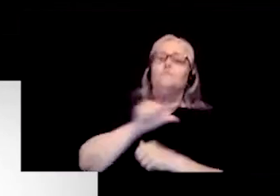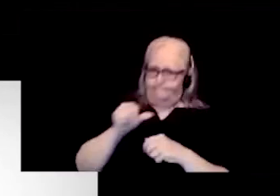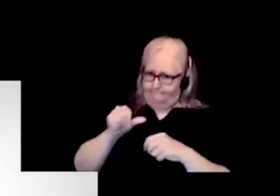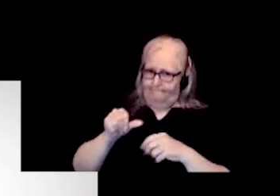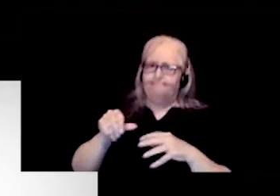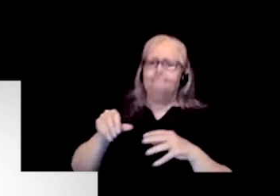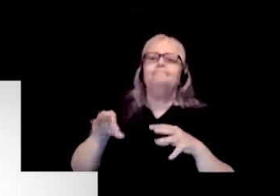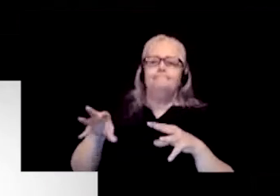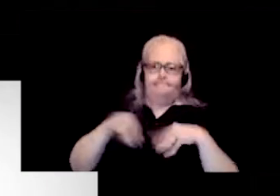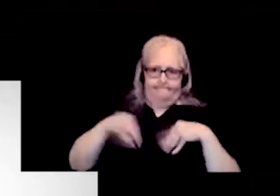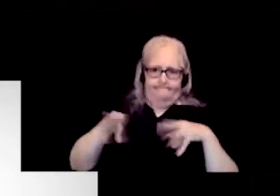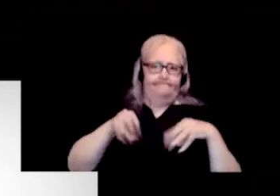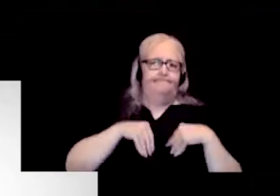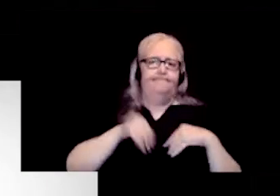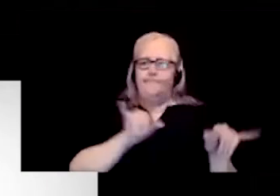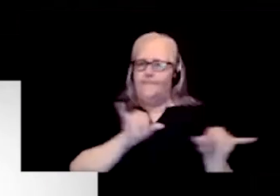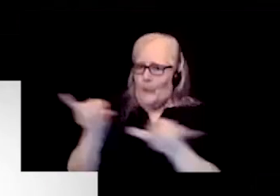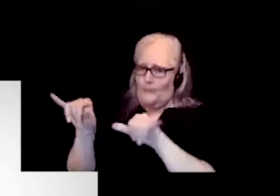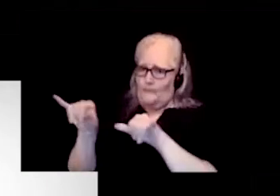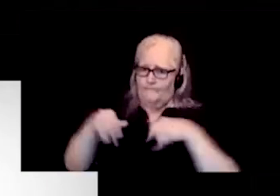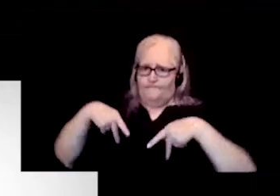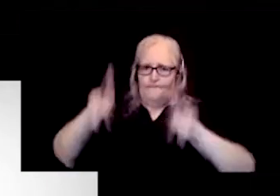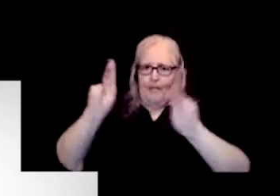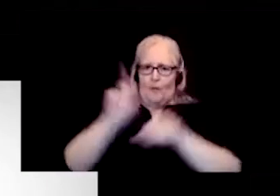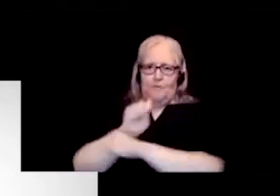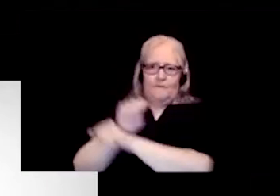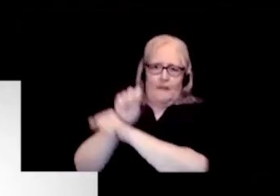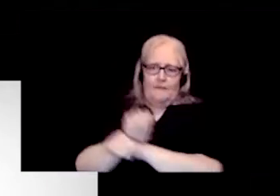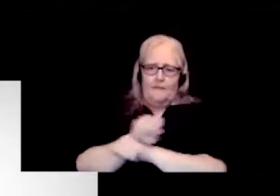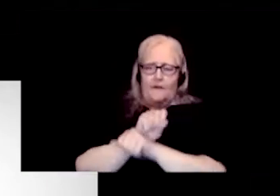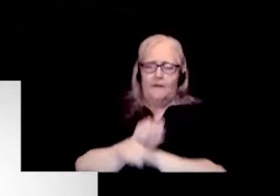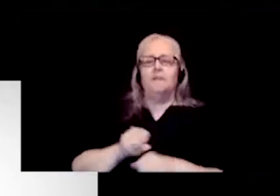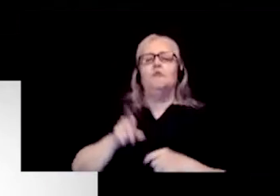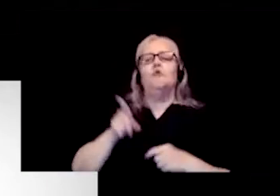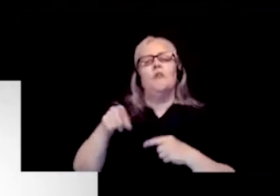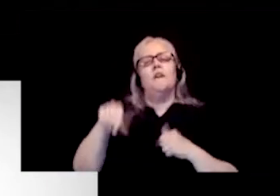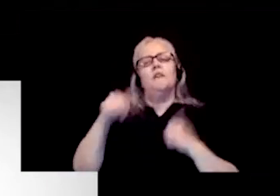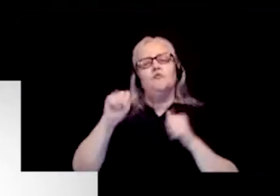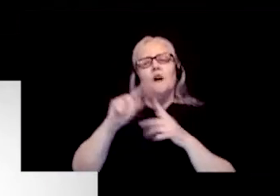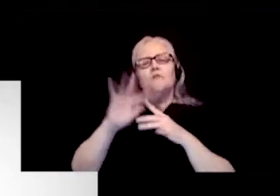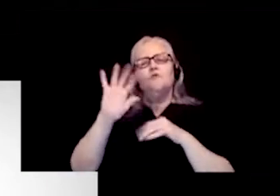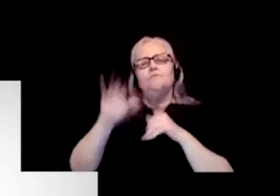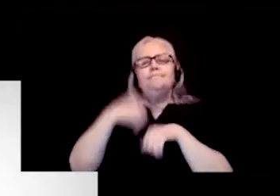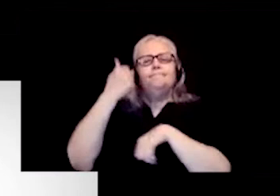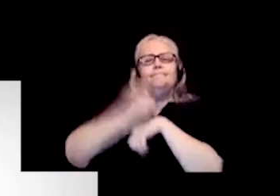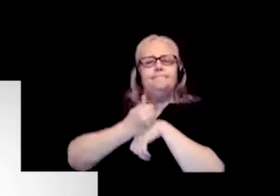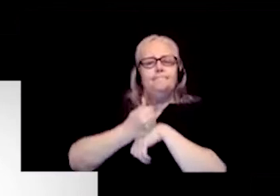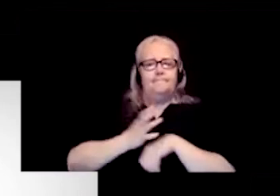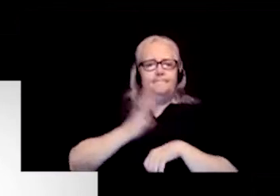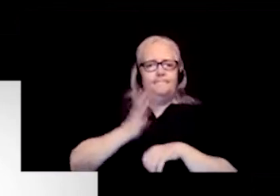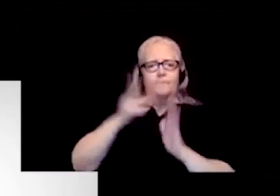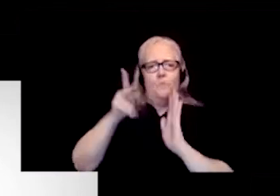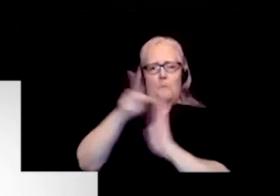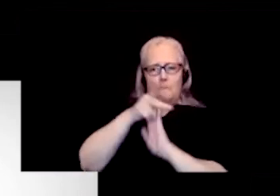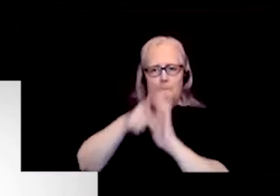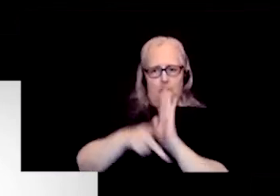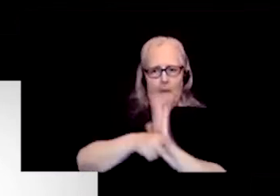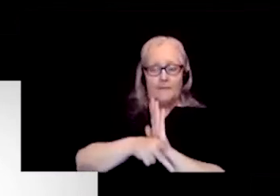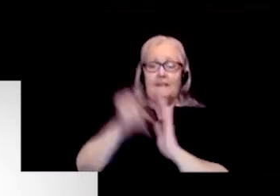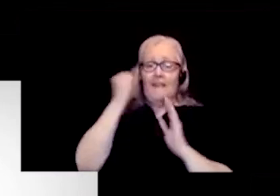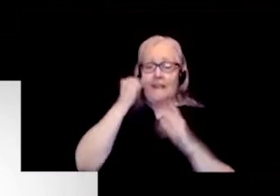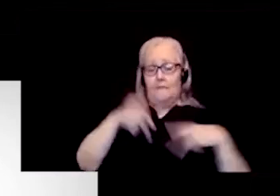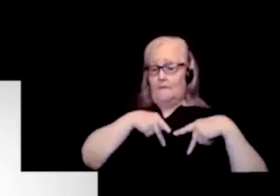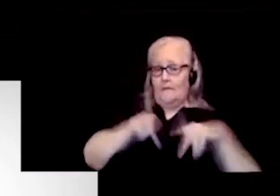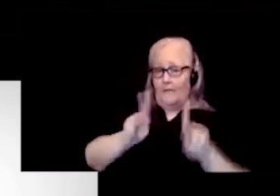then attempted to create and implement additional policies, as if legalizing slavery wasn't enough,